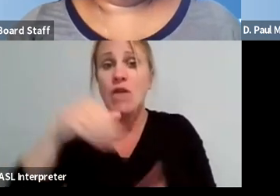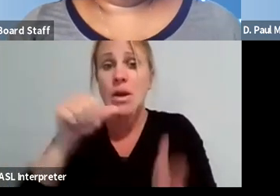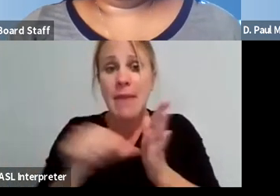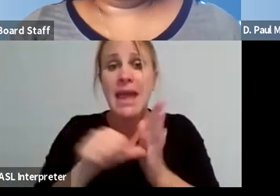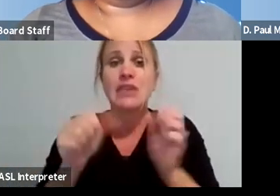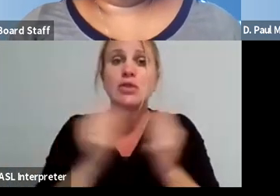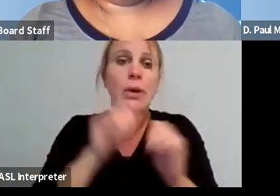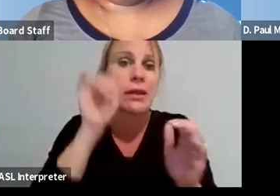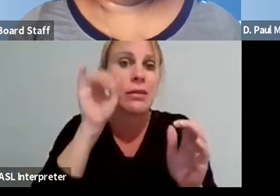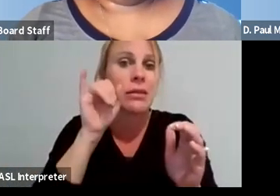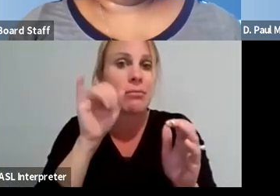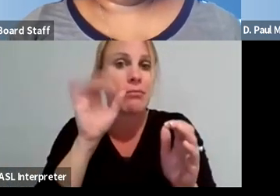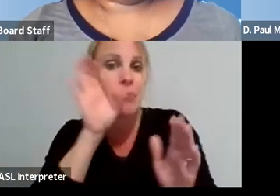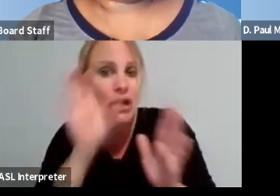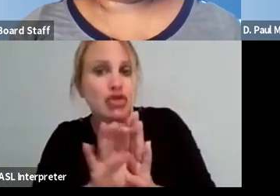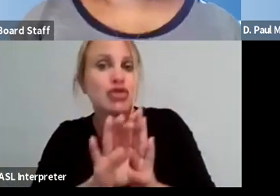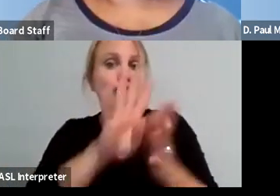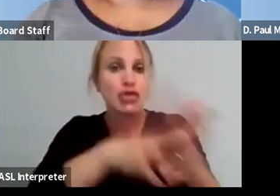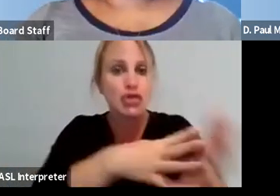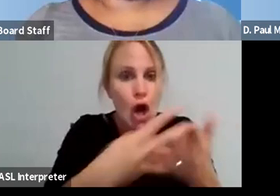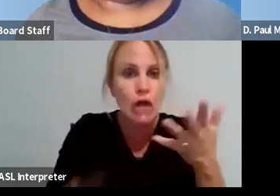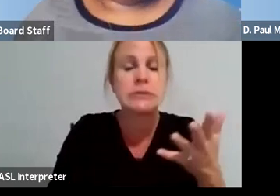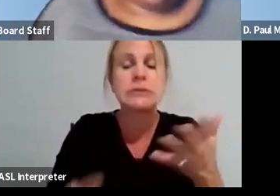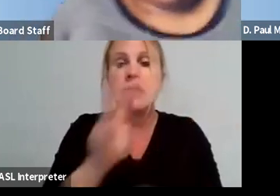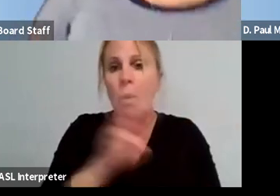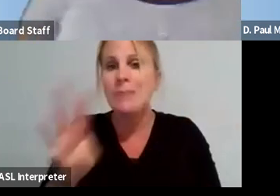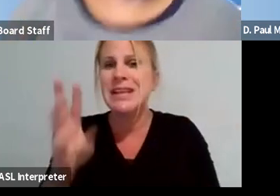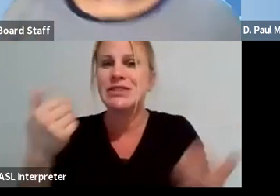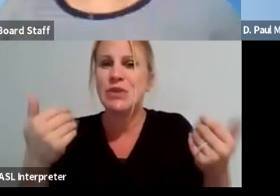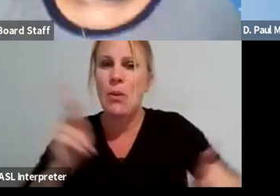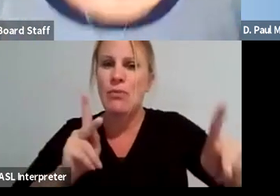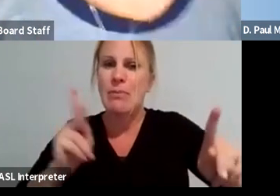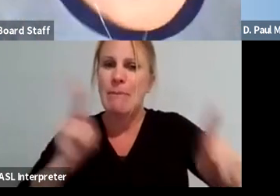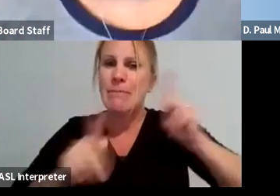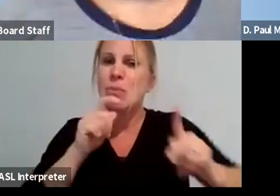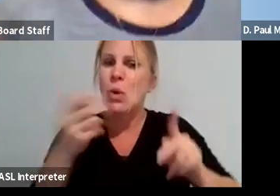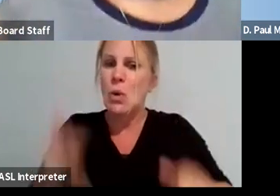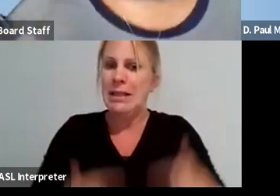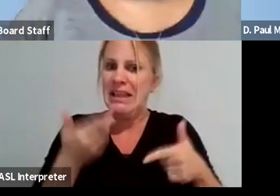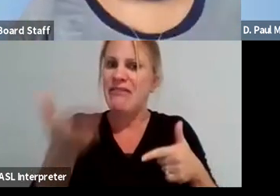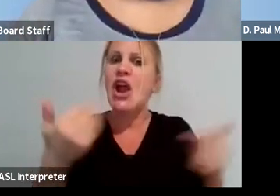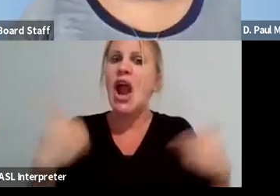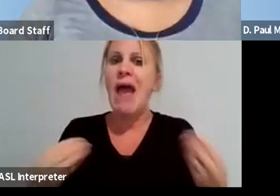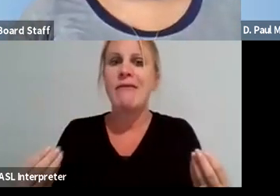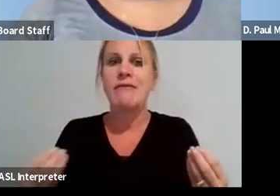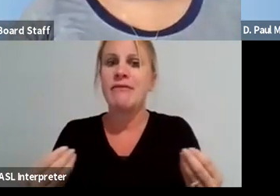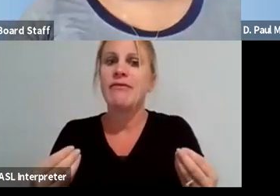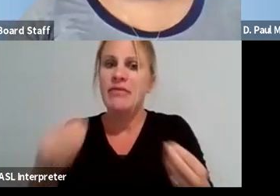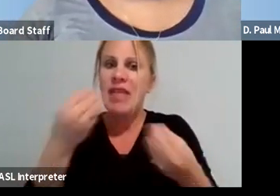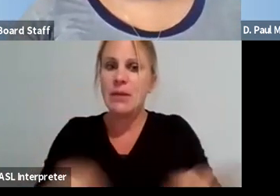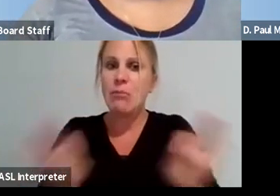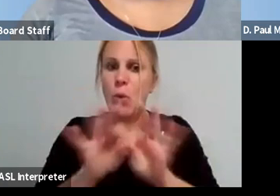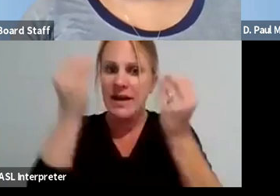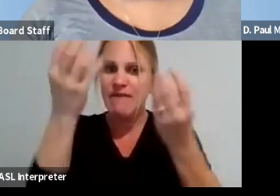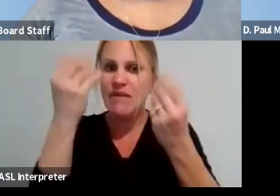charts, graphs, or infographics, which gets residents to the most pertinent information within seconds. My final comment regards